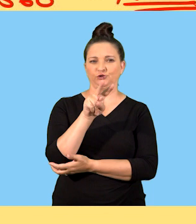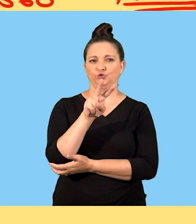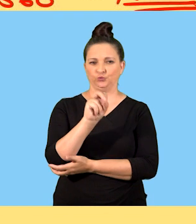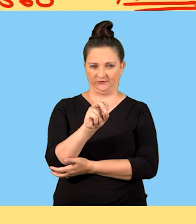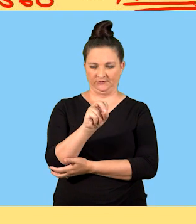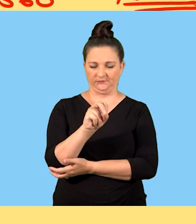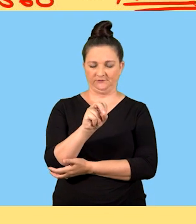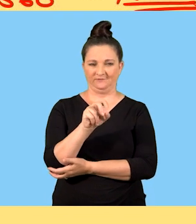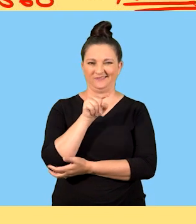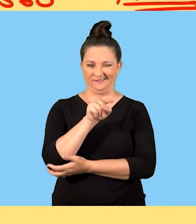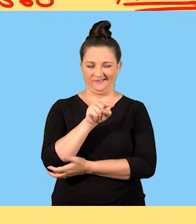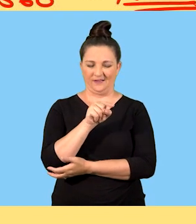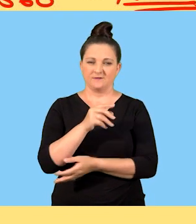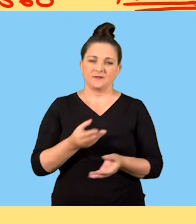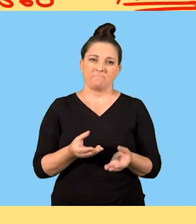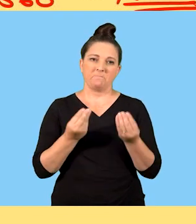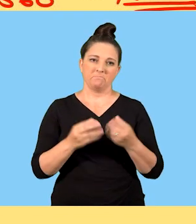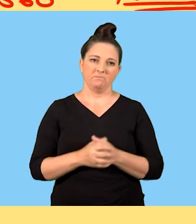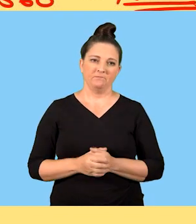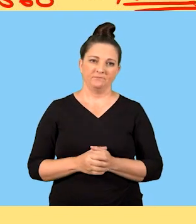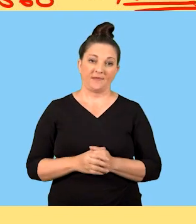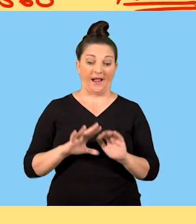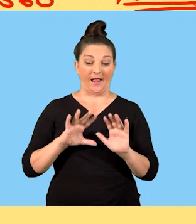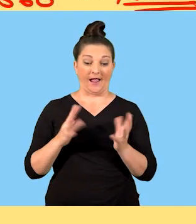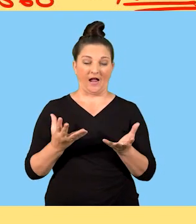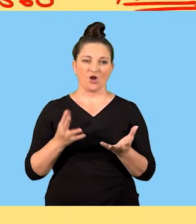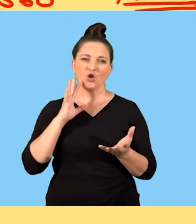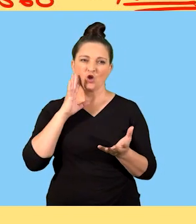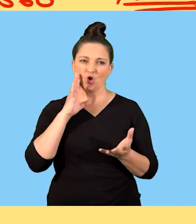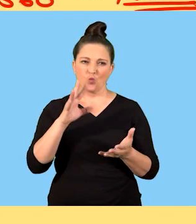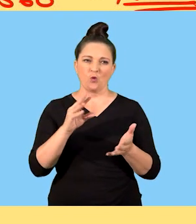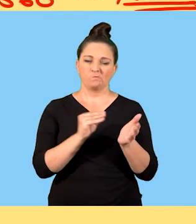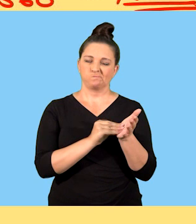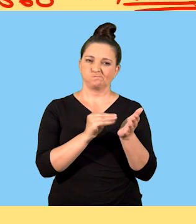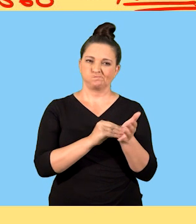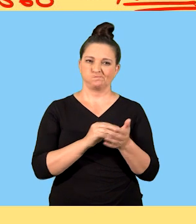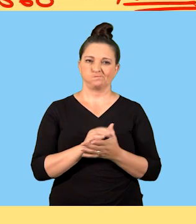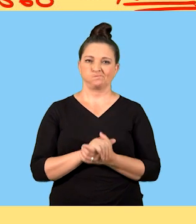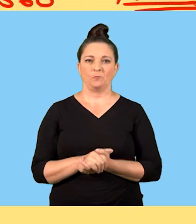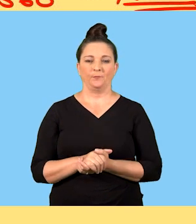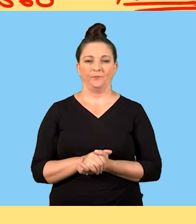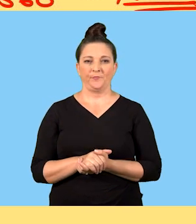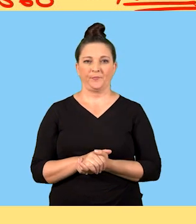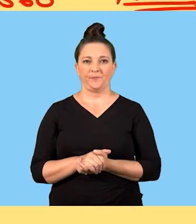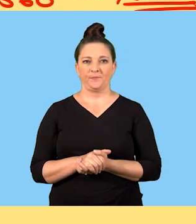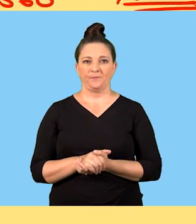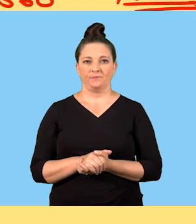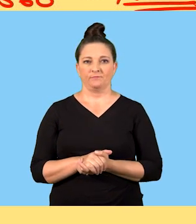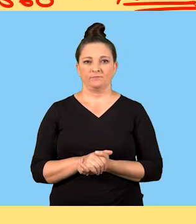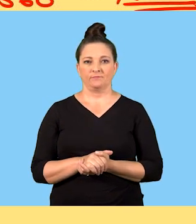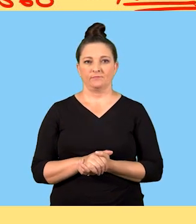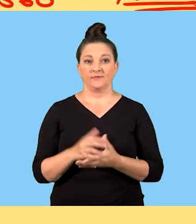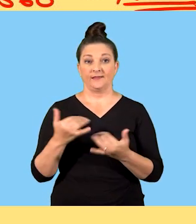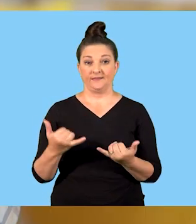3,620. This is what then remains. This is how you'd record it in your post-adjustment